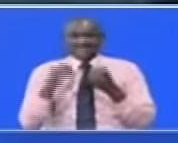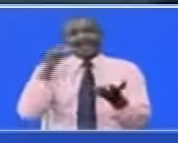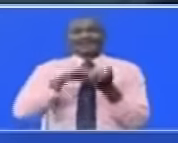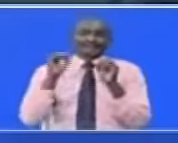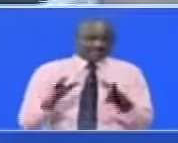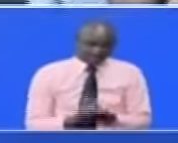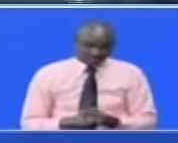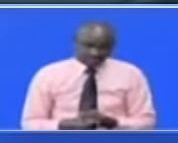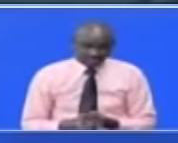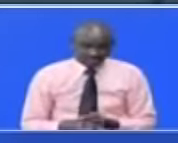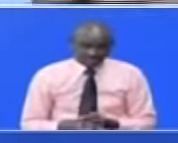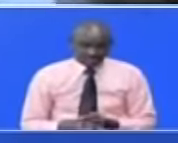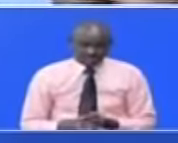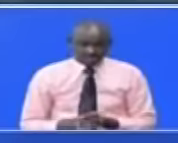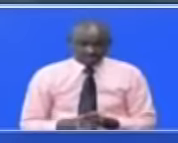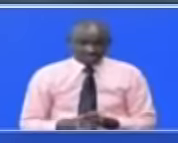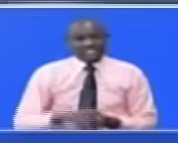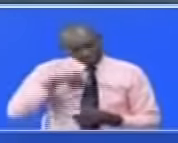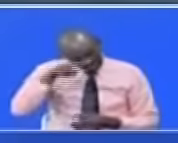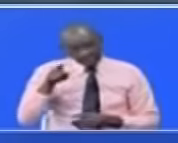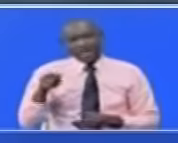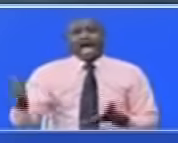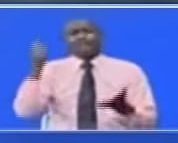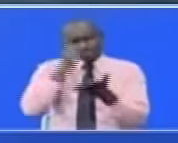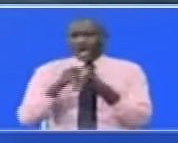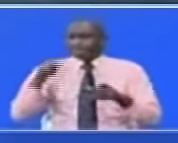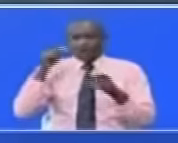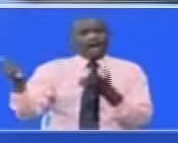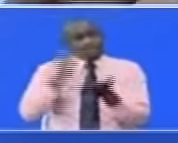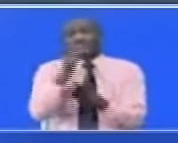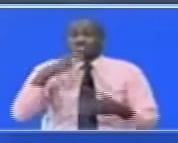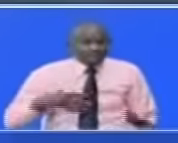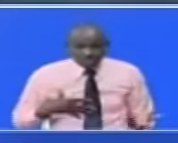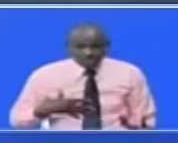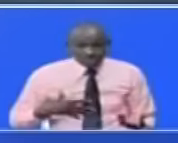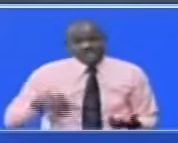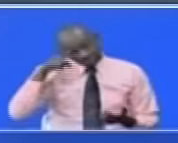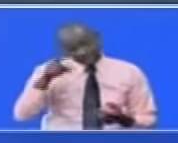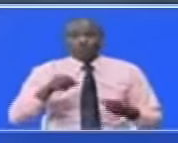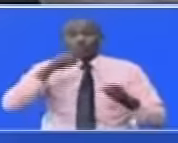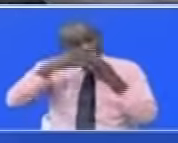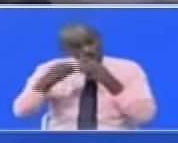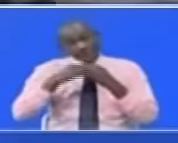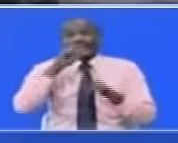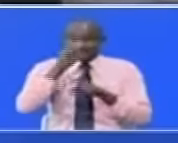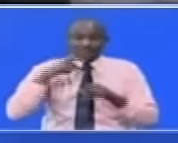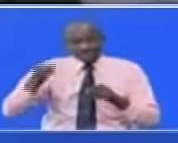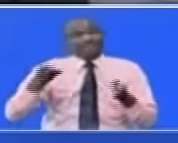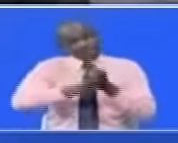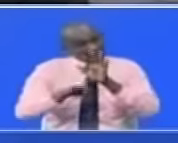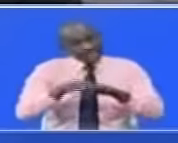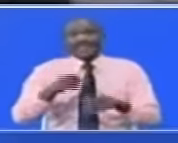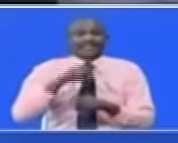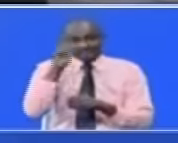council. But because it is the mm-hmm. council which appoints those who set exams. They are the ones who print the exams. They are the ones who pack. It will not